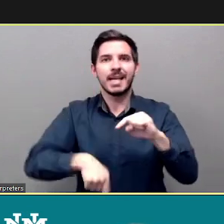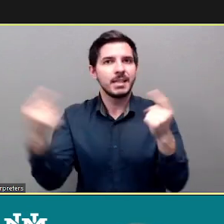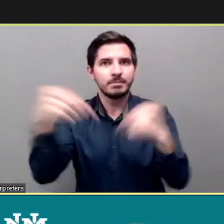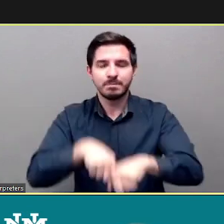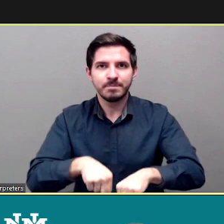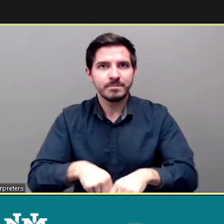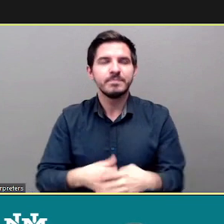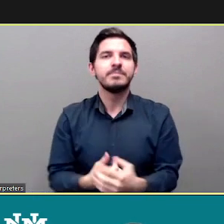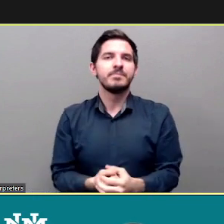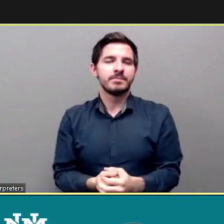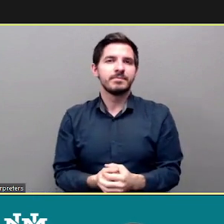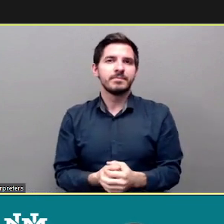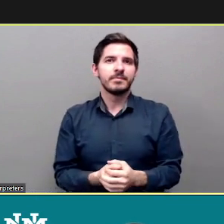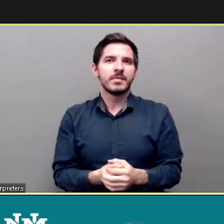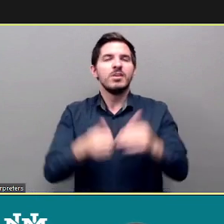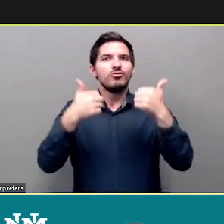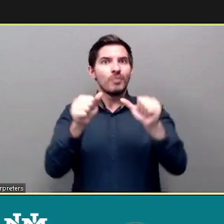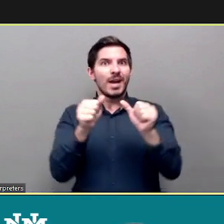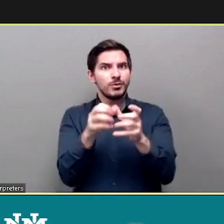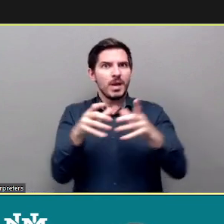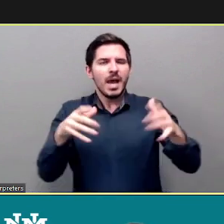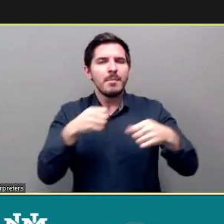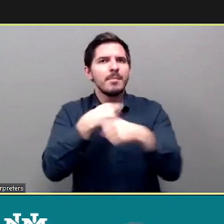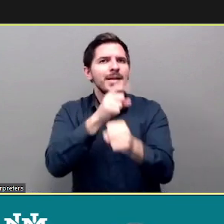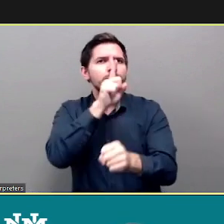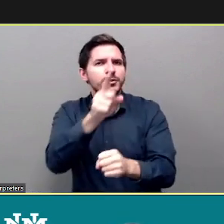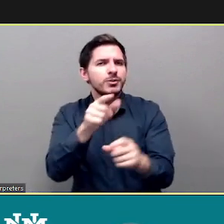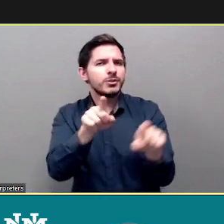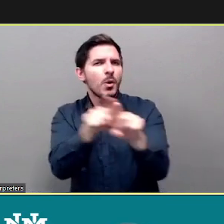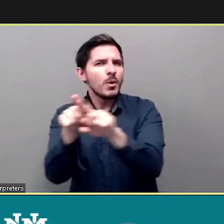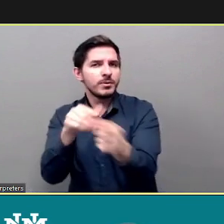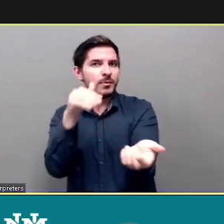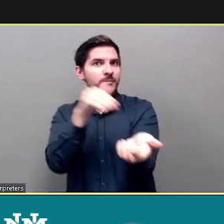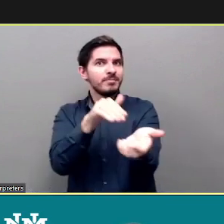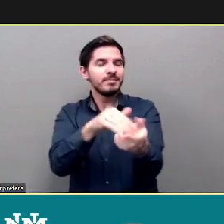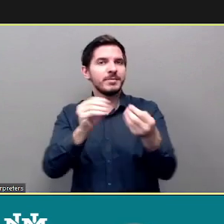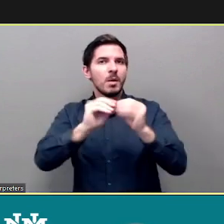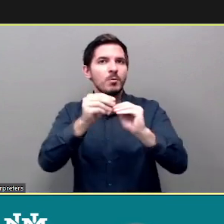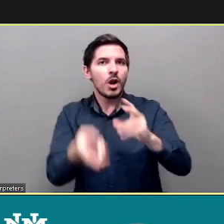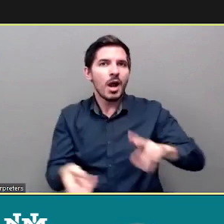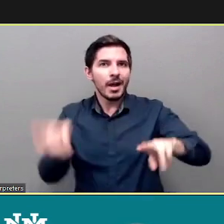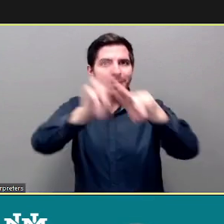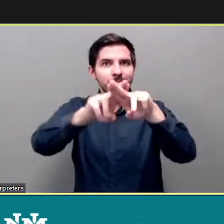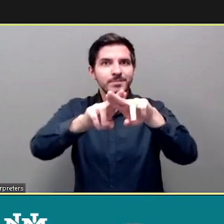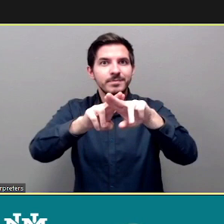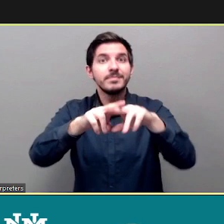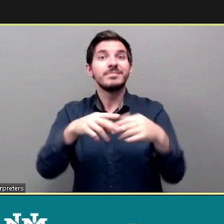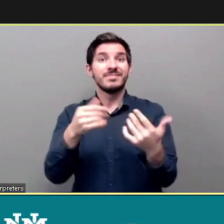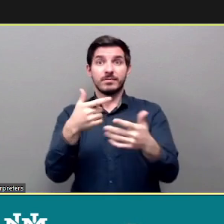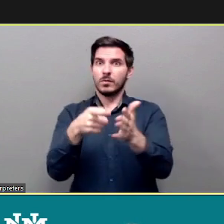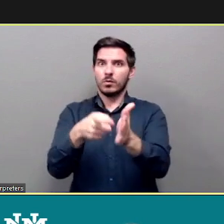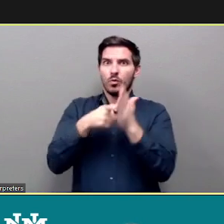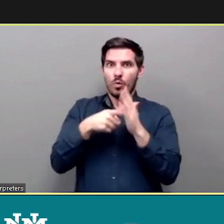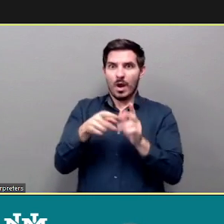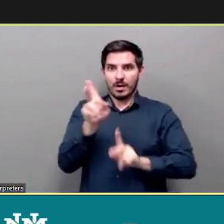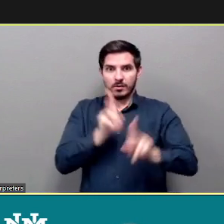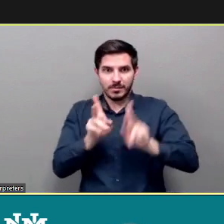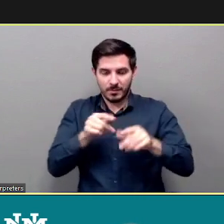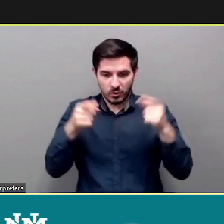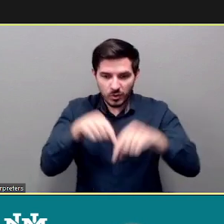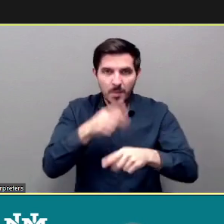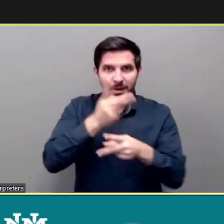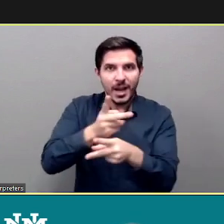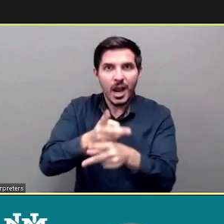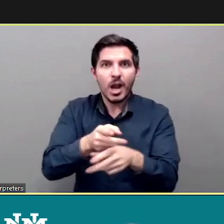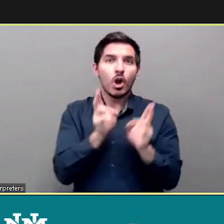is to make sure that we have enough physicians to cover the large influx of pediatric patients who are requiring care here, either through our urgent care